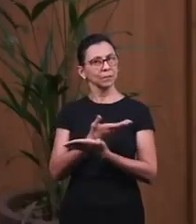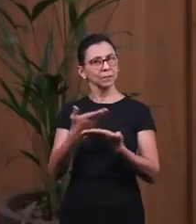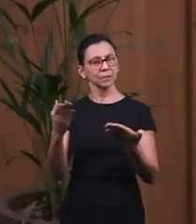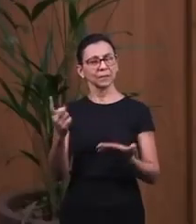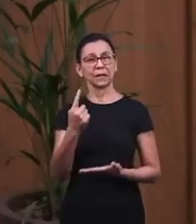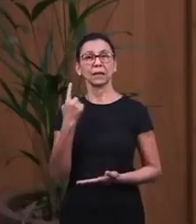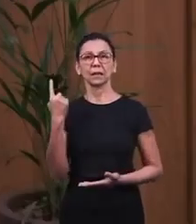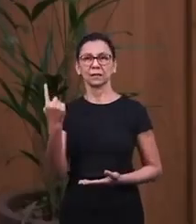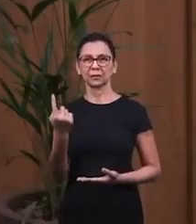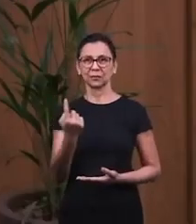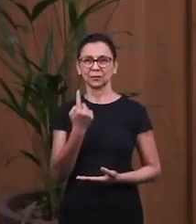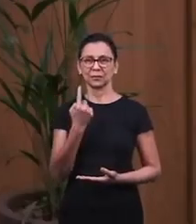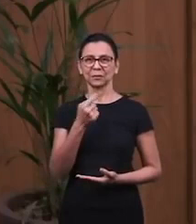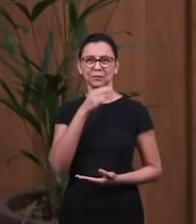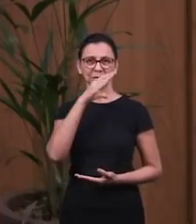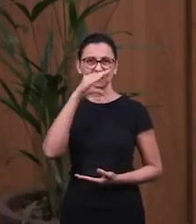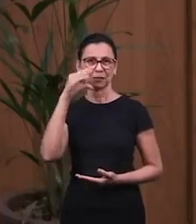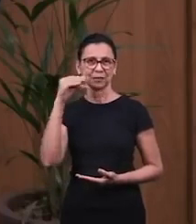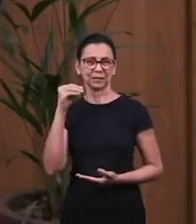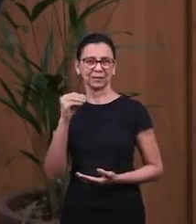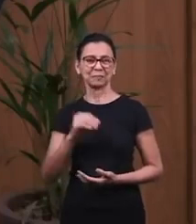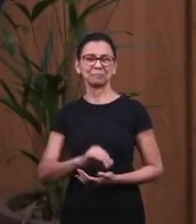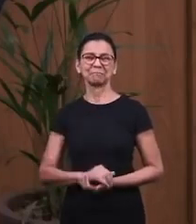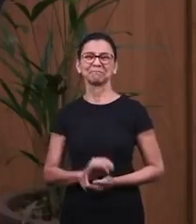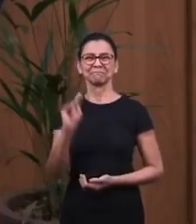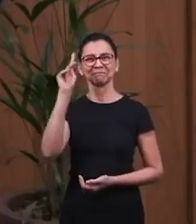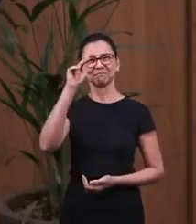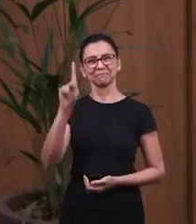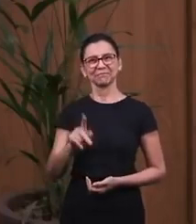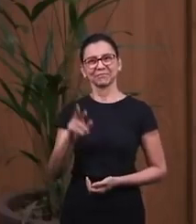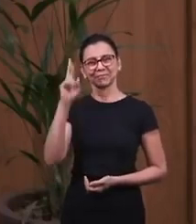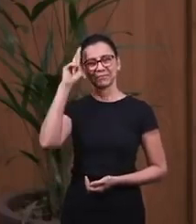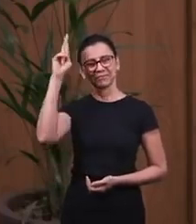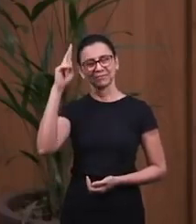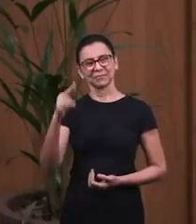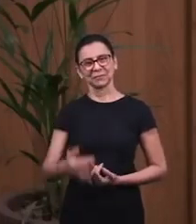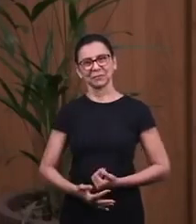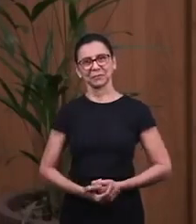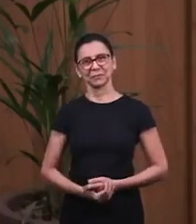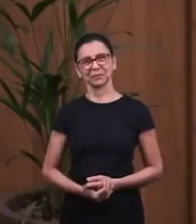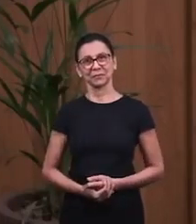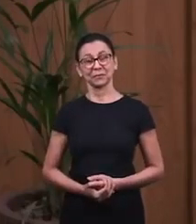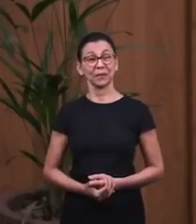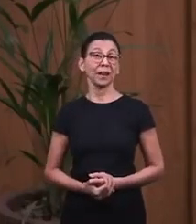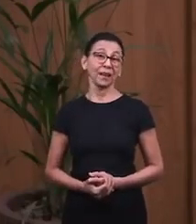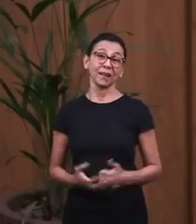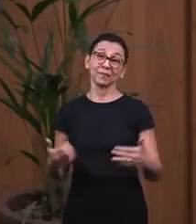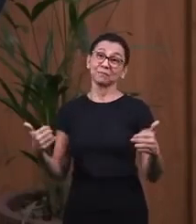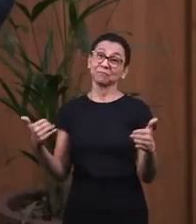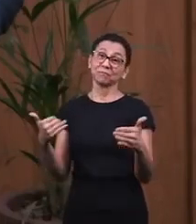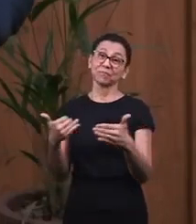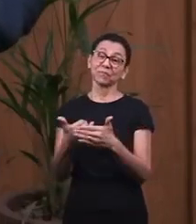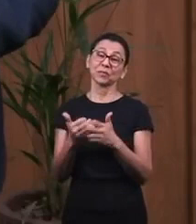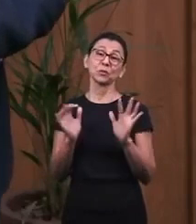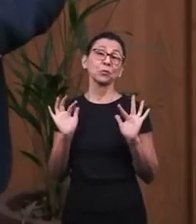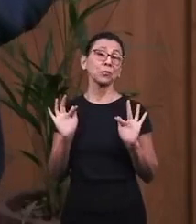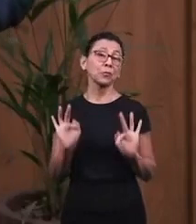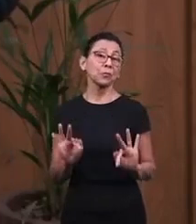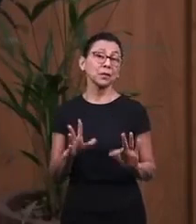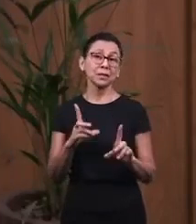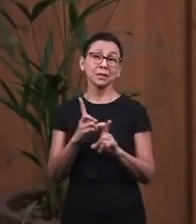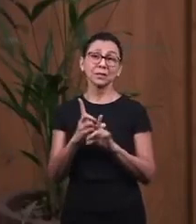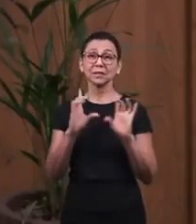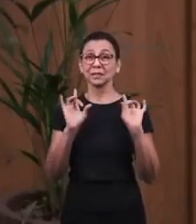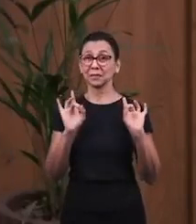We greet all the adolescents with the peace of the Lord. We are coming to the end of this special service where